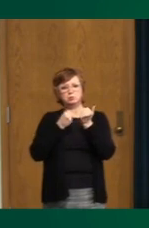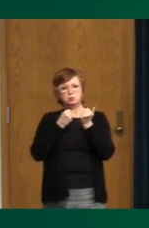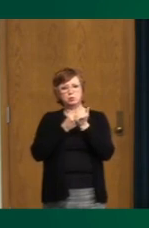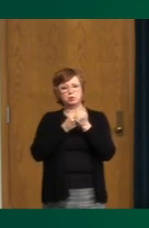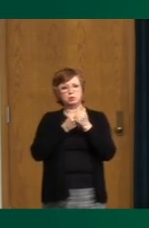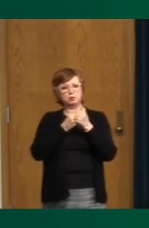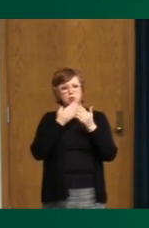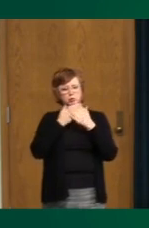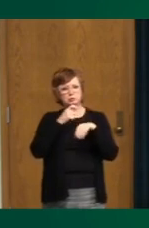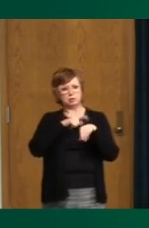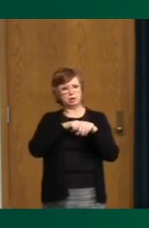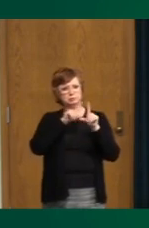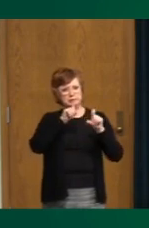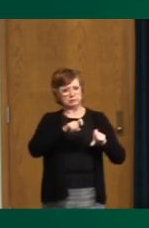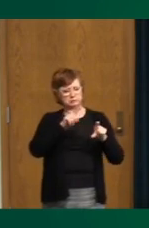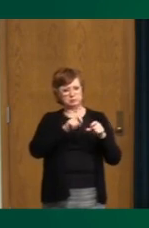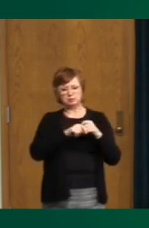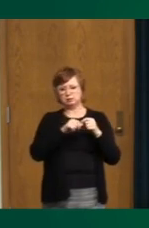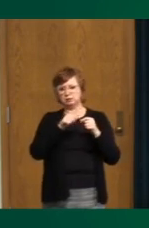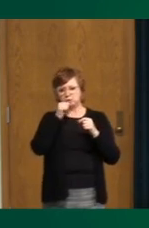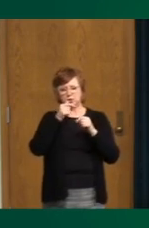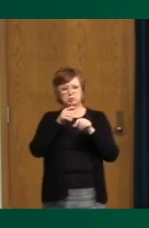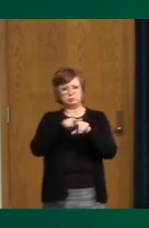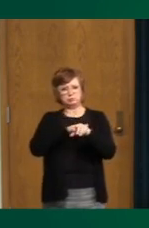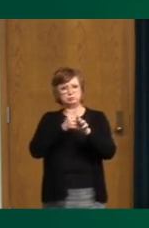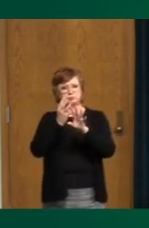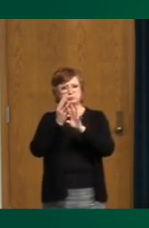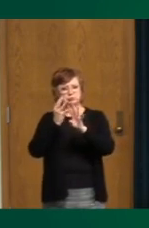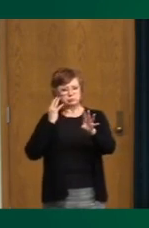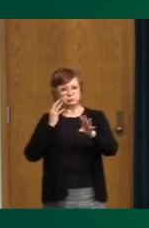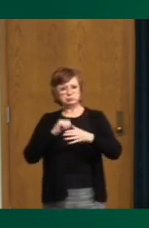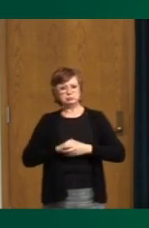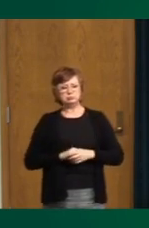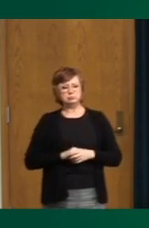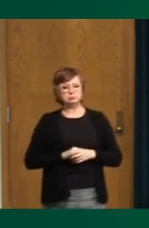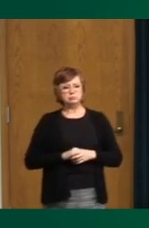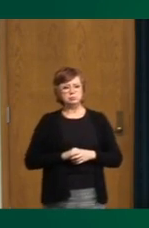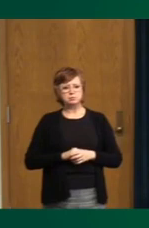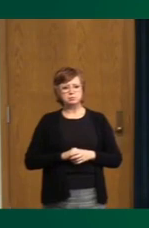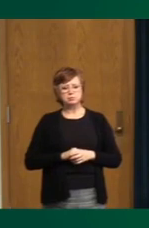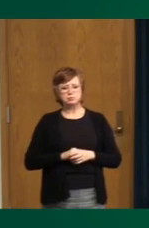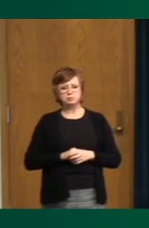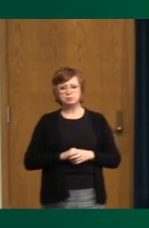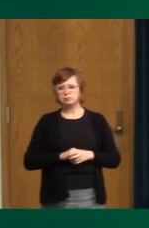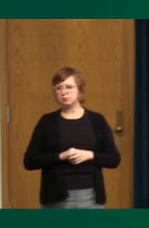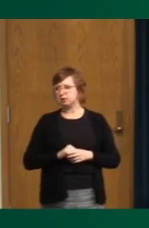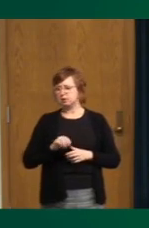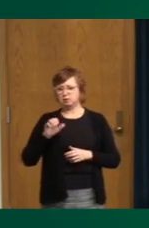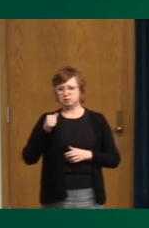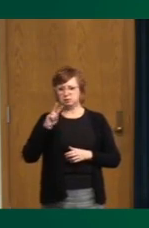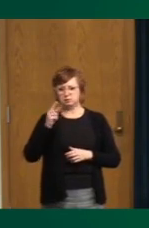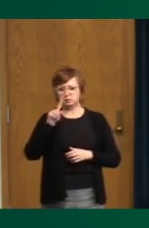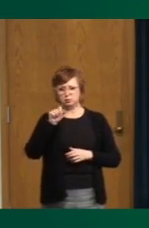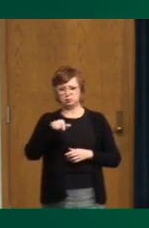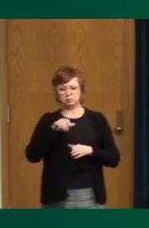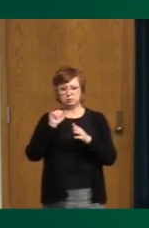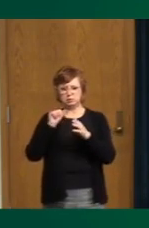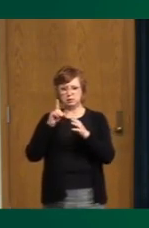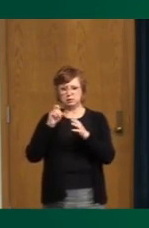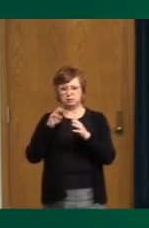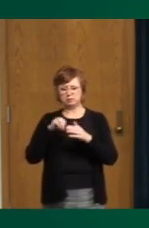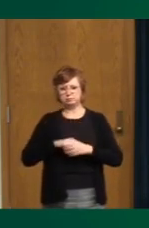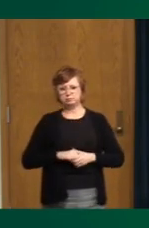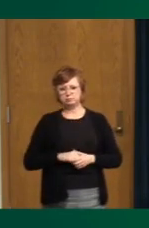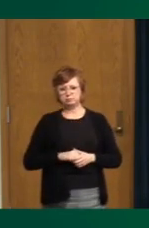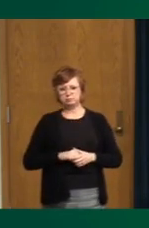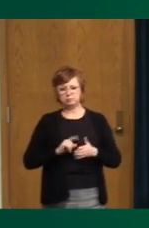testing and contact tracing, and obviously keeping our numbers in ICU and hospital as low as possible. Follow up, Adam. I don't see